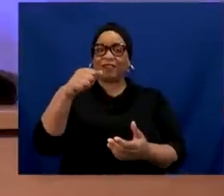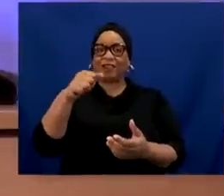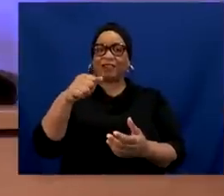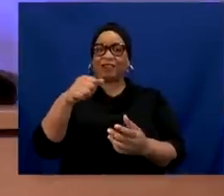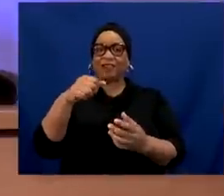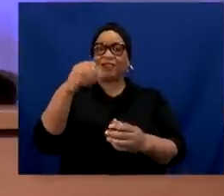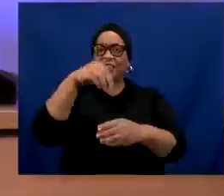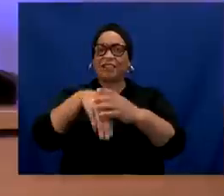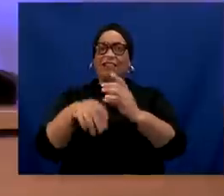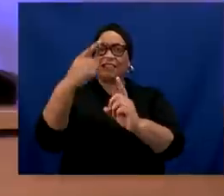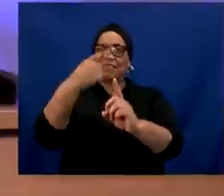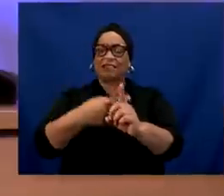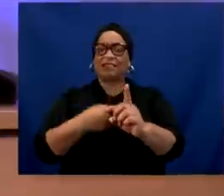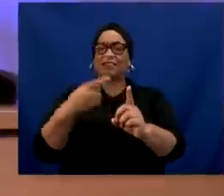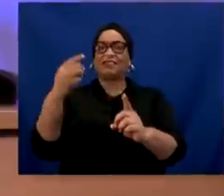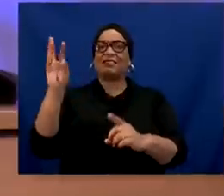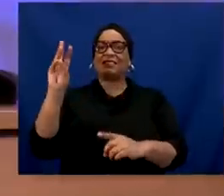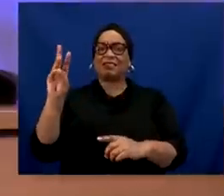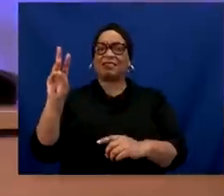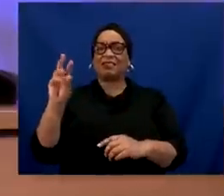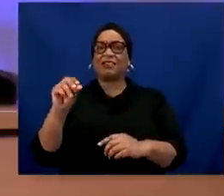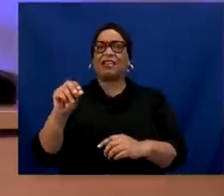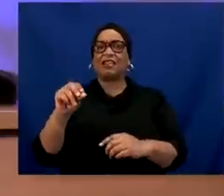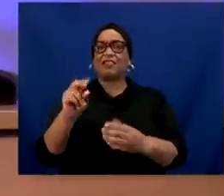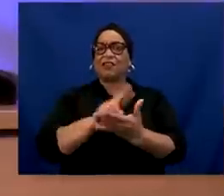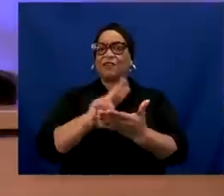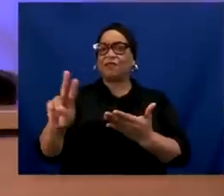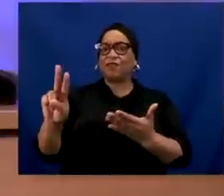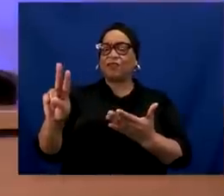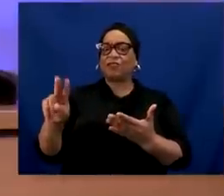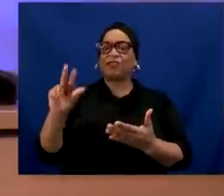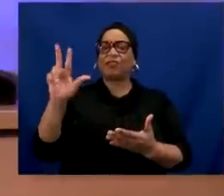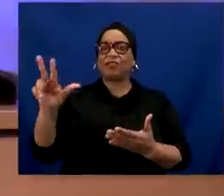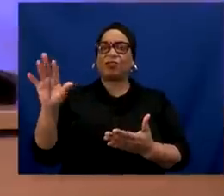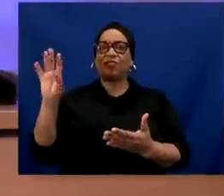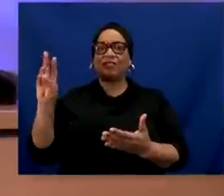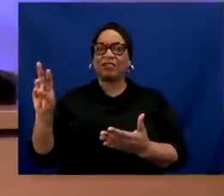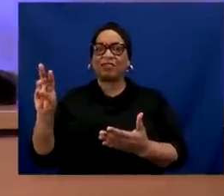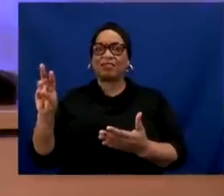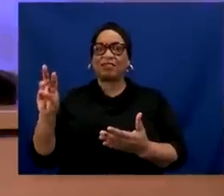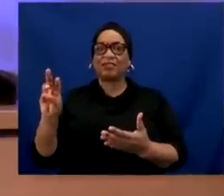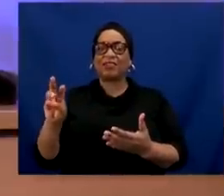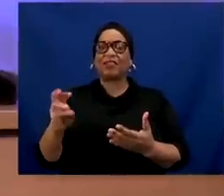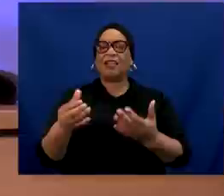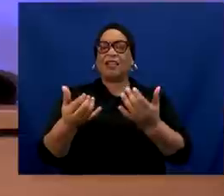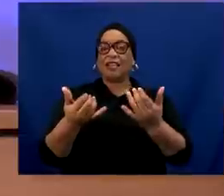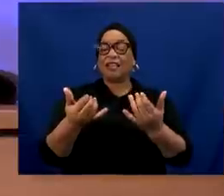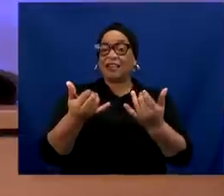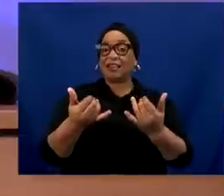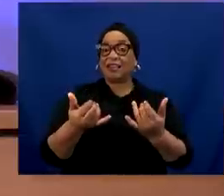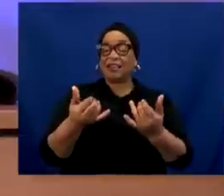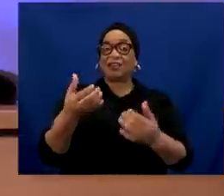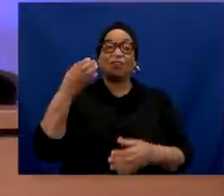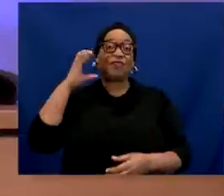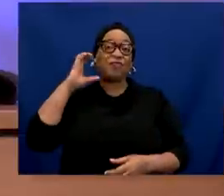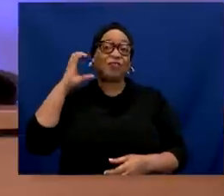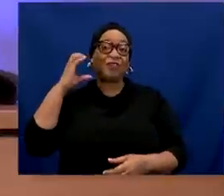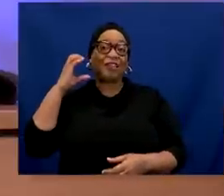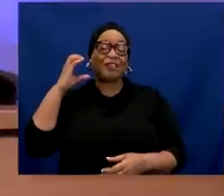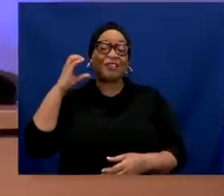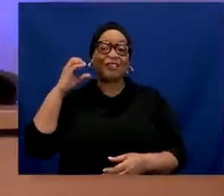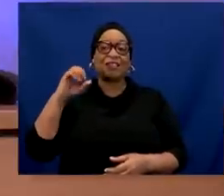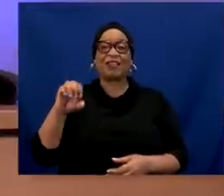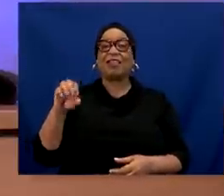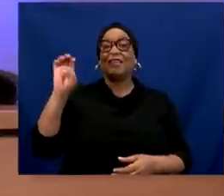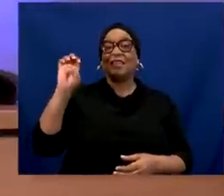And then in verse 36, the angel Gabriel says, even Elizabeth, your relative,